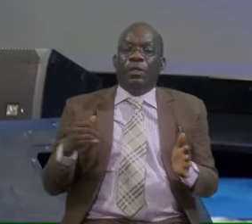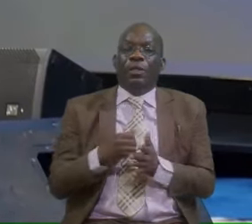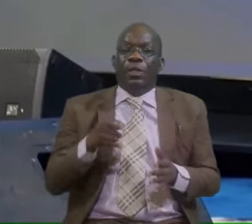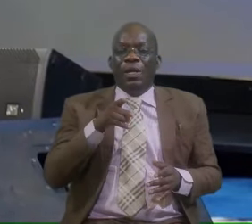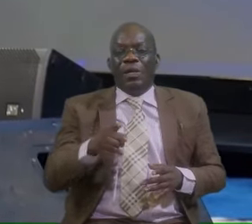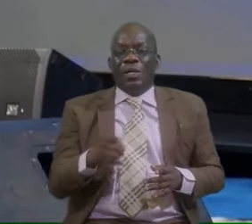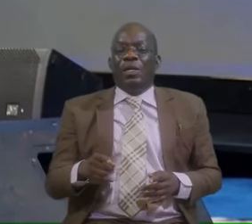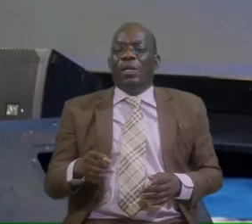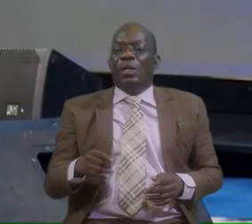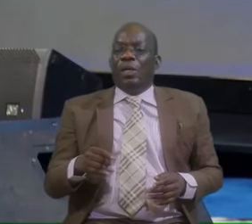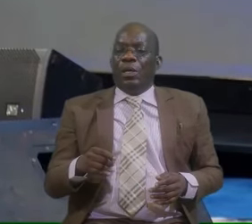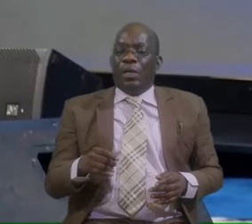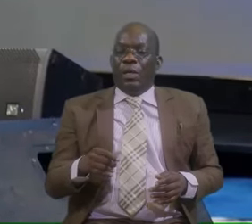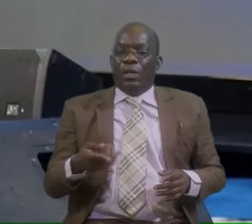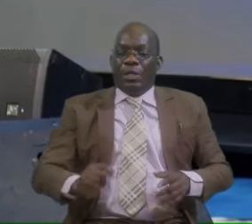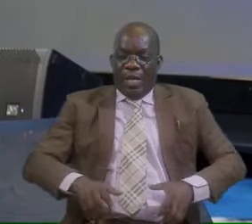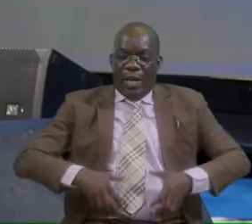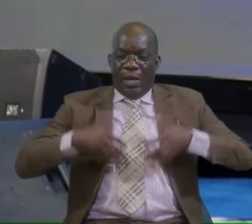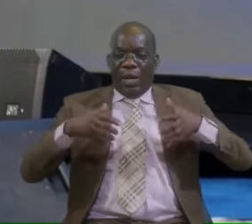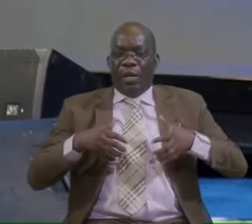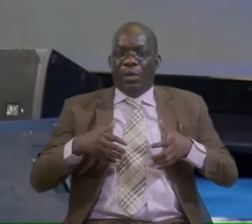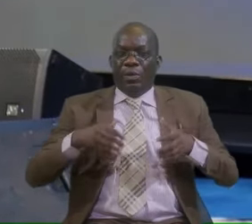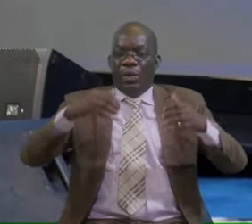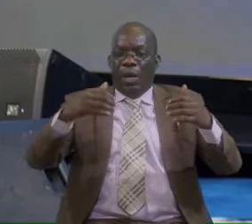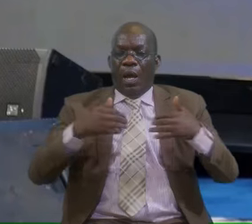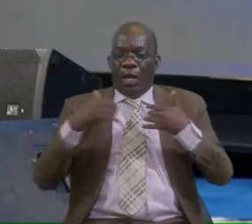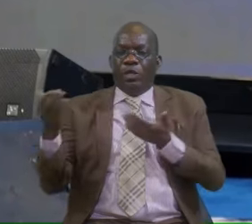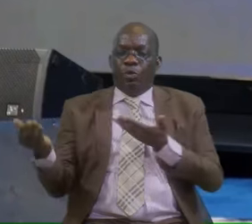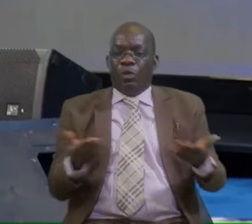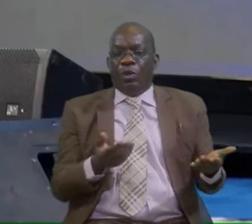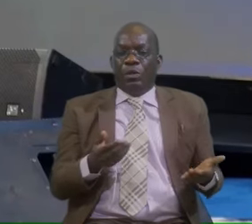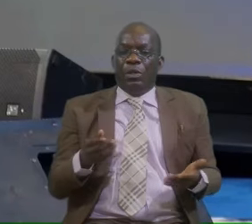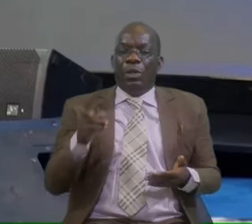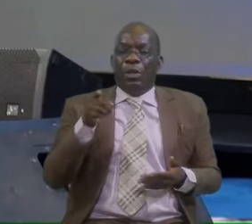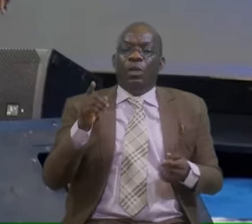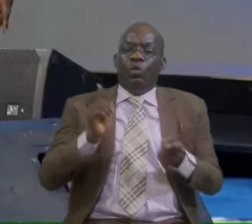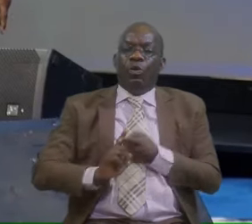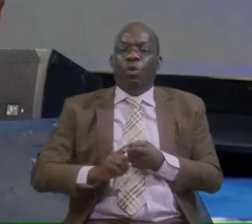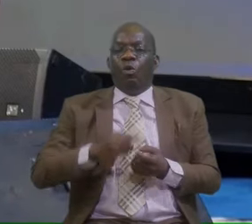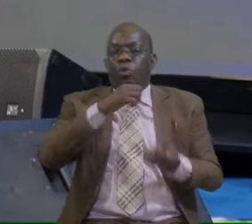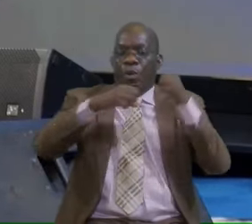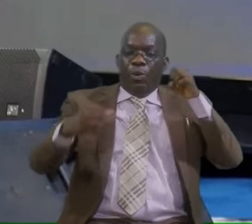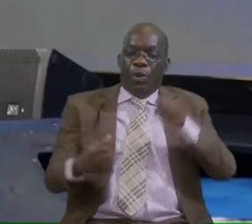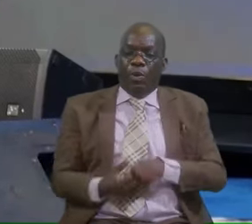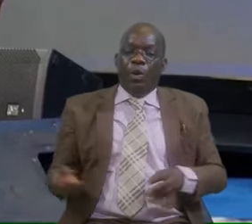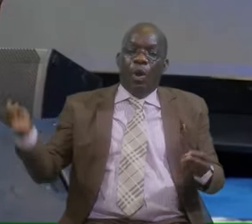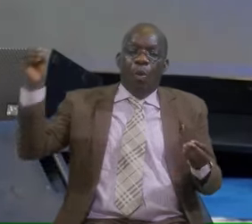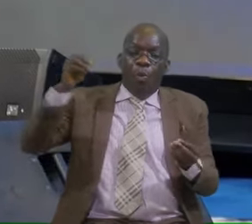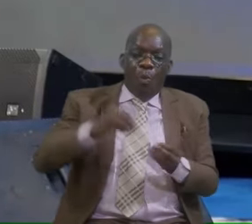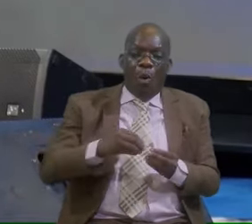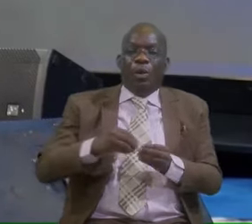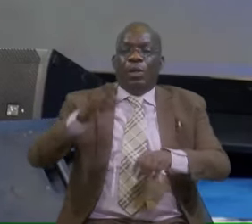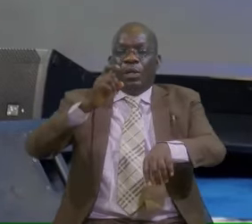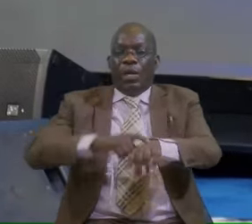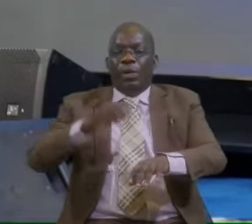anger has got him into trouble more times than he